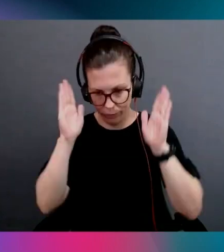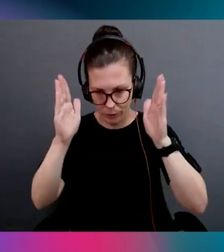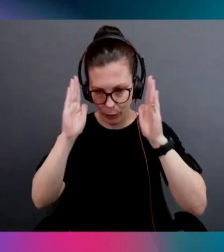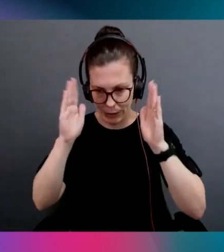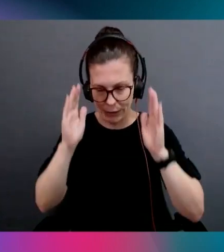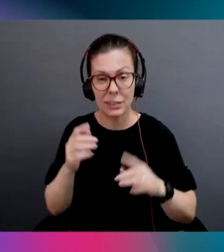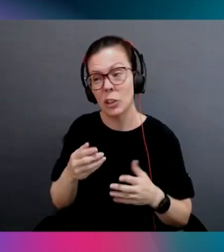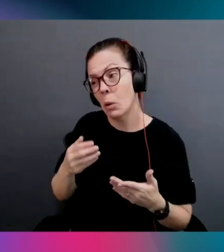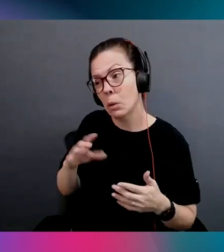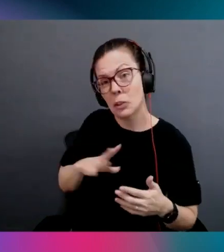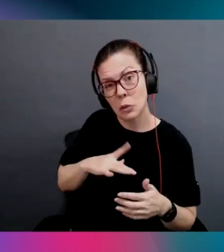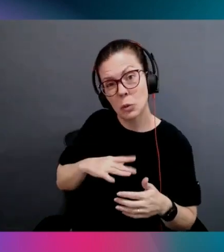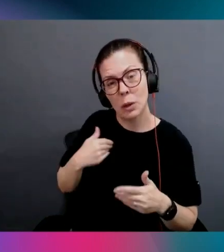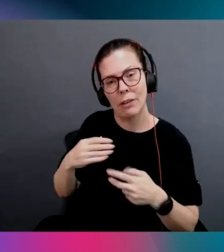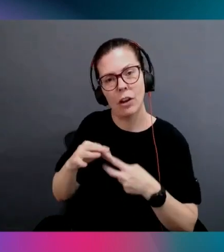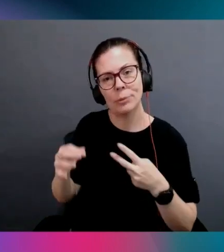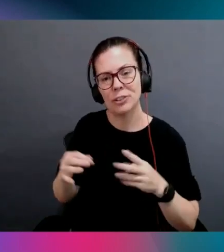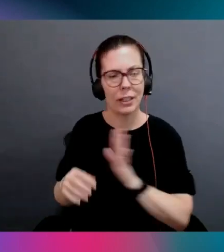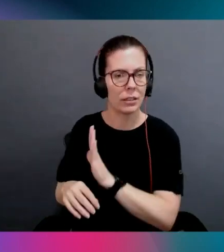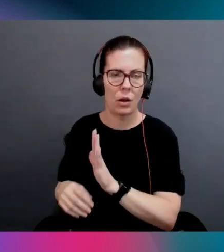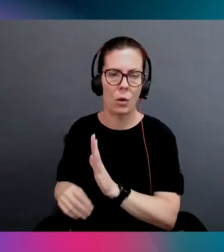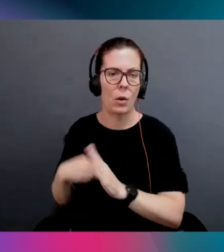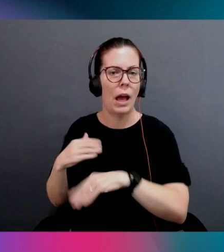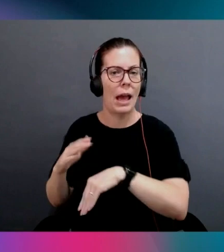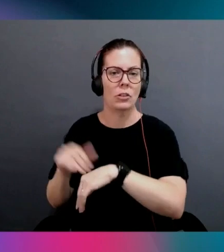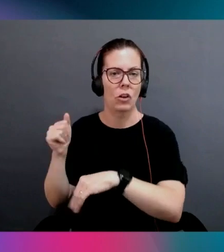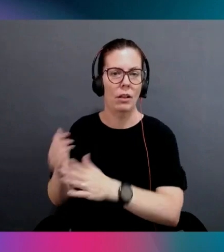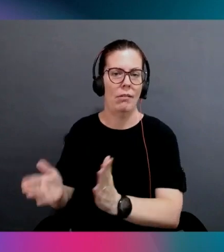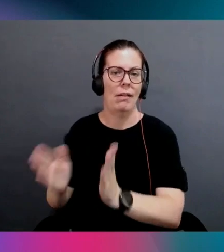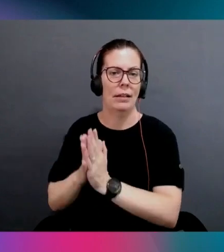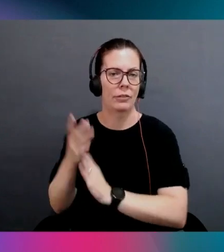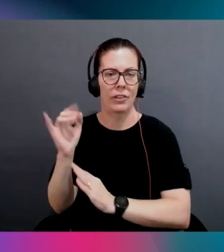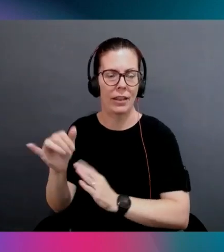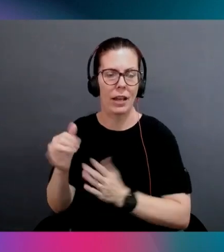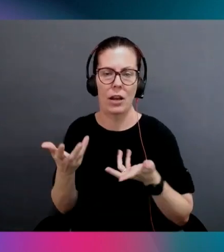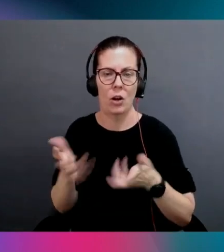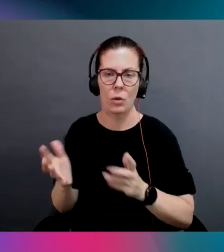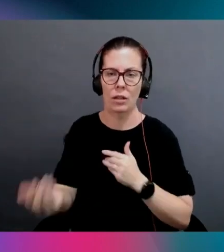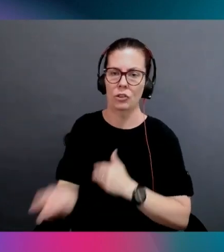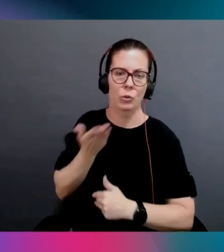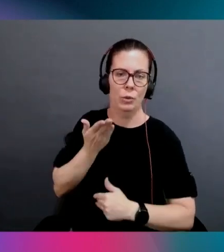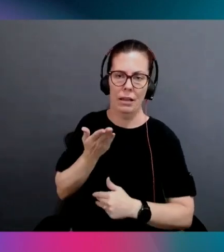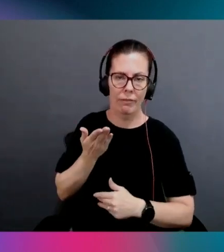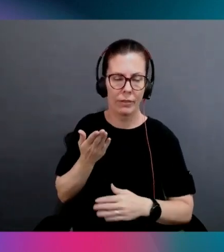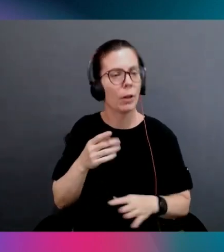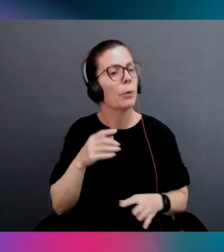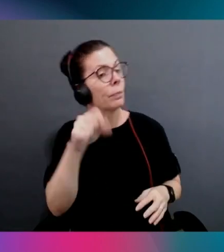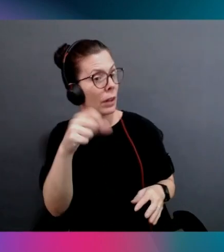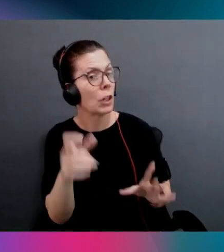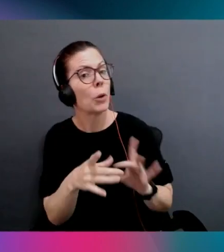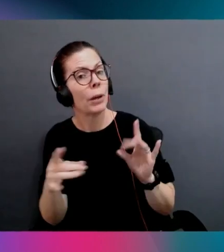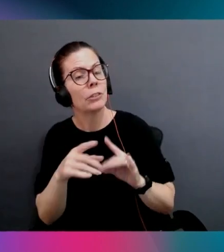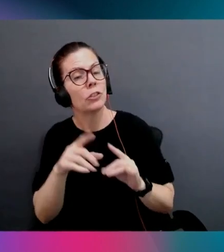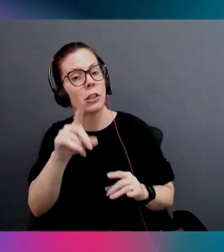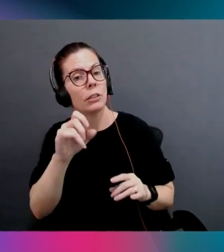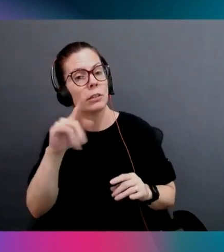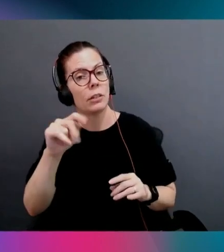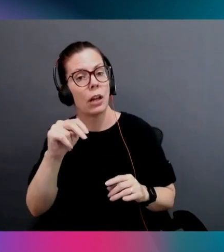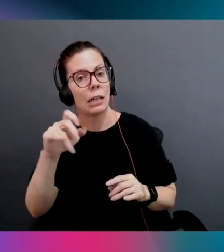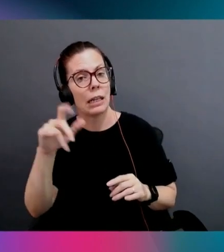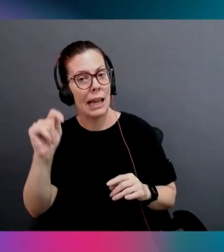of like, no, I only want to call upon this. Although I personally, I mean, you mentioned .NET, so now I'm going to talk about my .NET